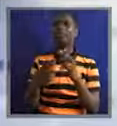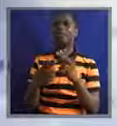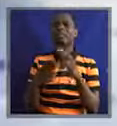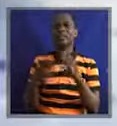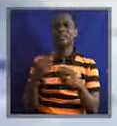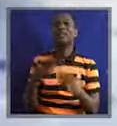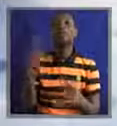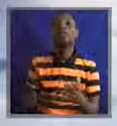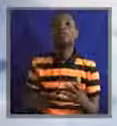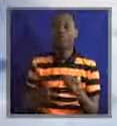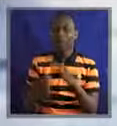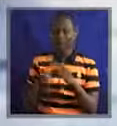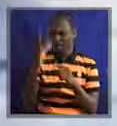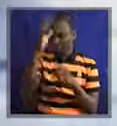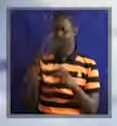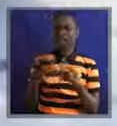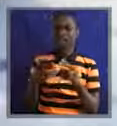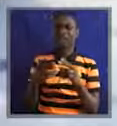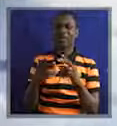papa ono se efra ne sai